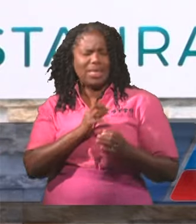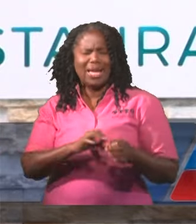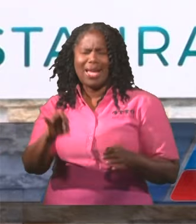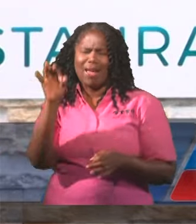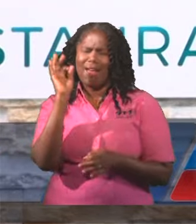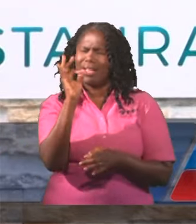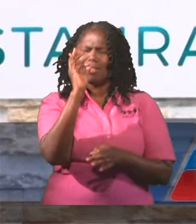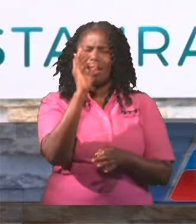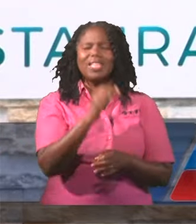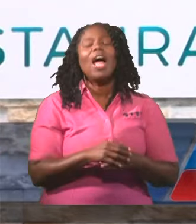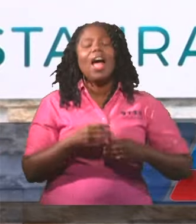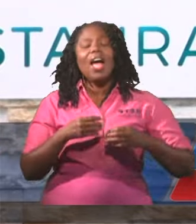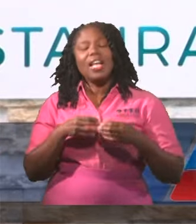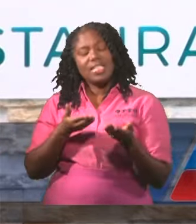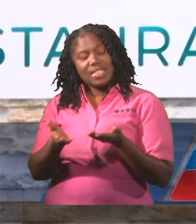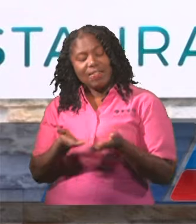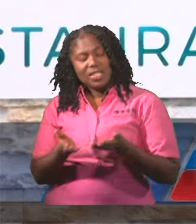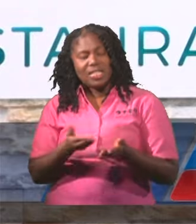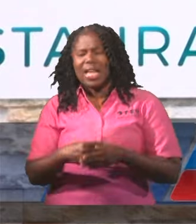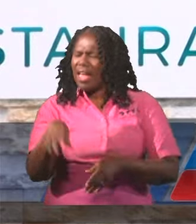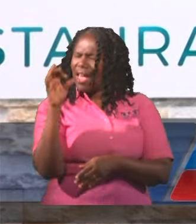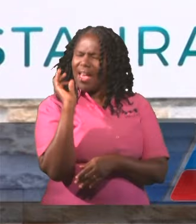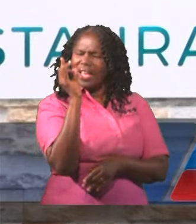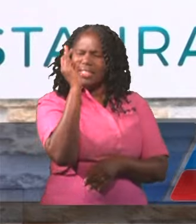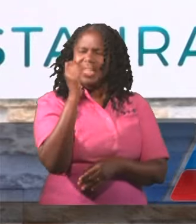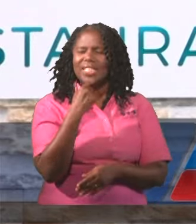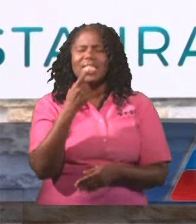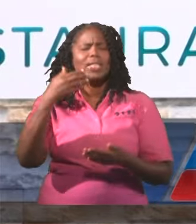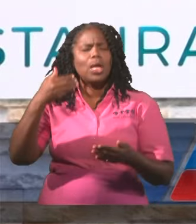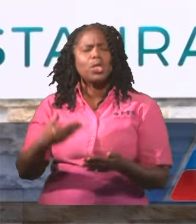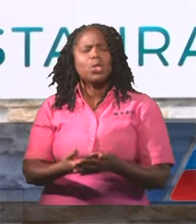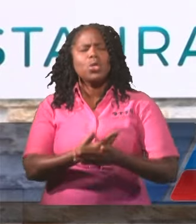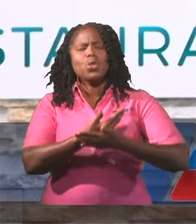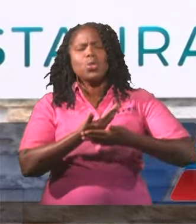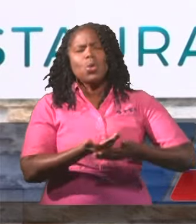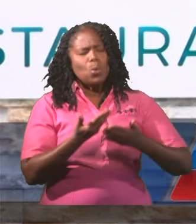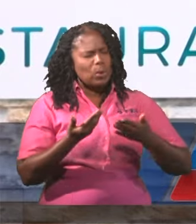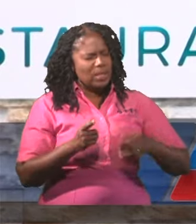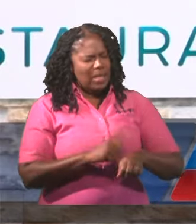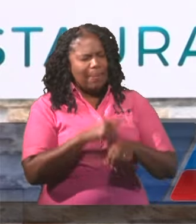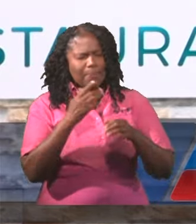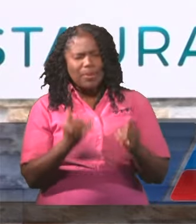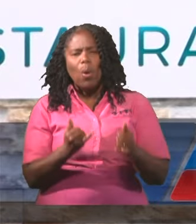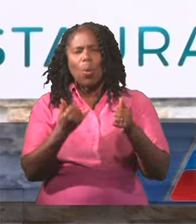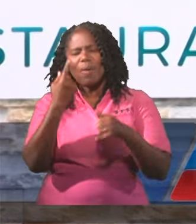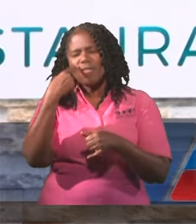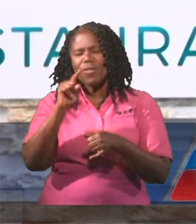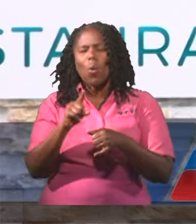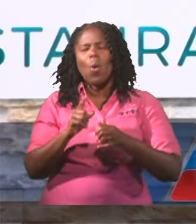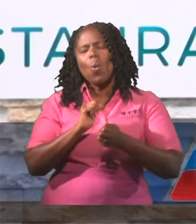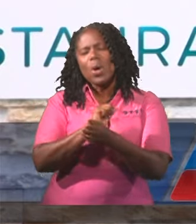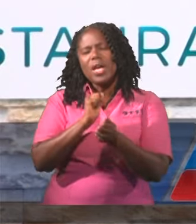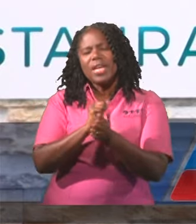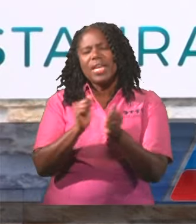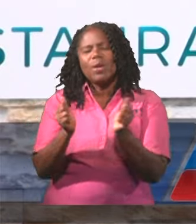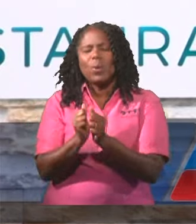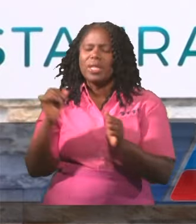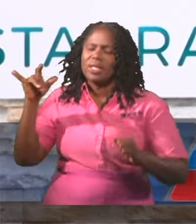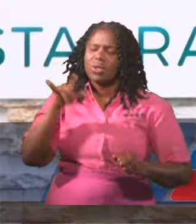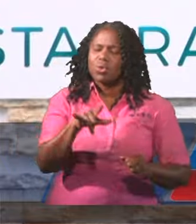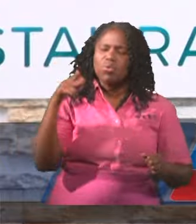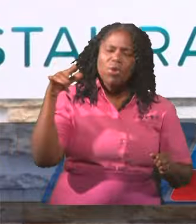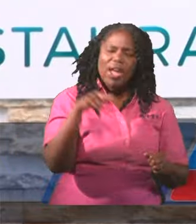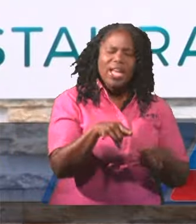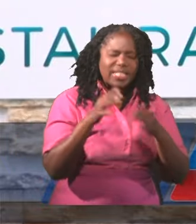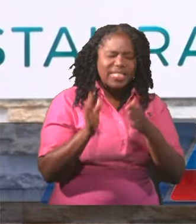unique experience. It signifies a new chapter in our tourism narrative, one that emphasizes